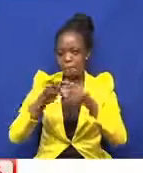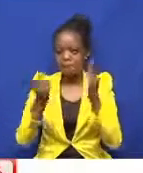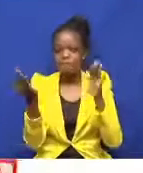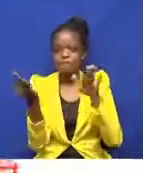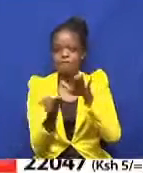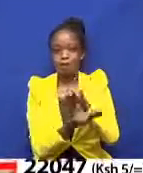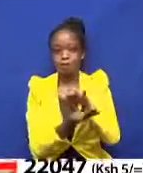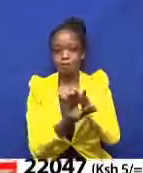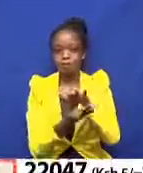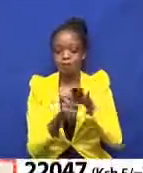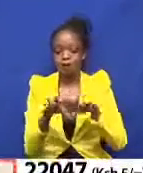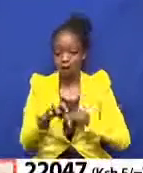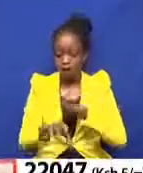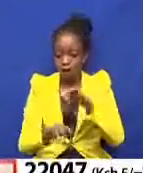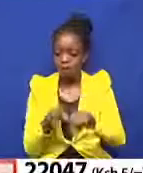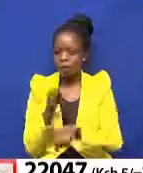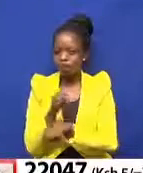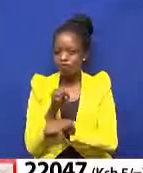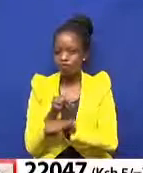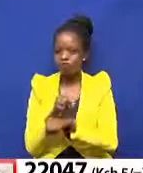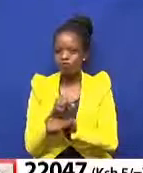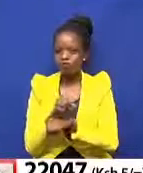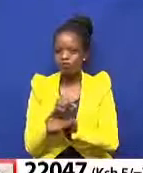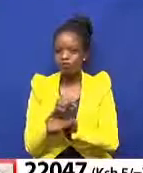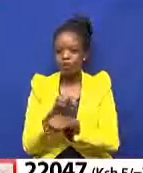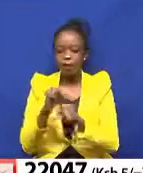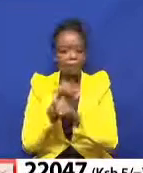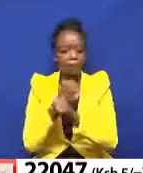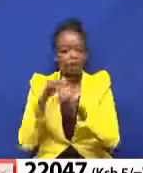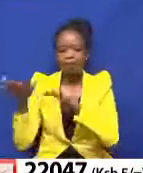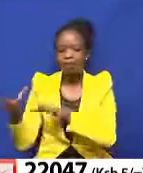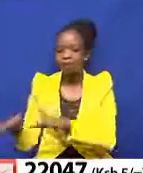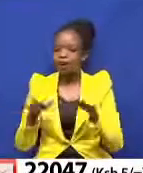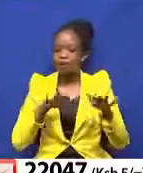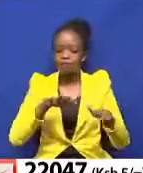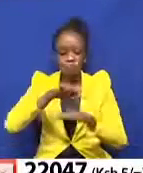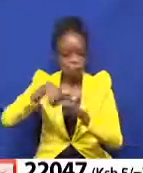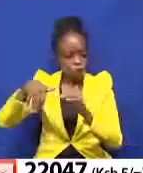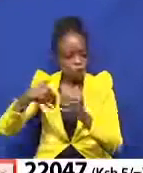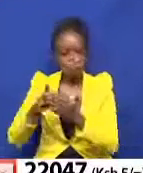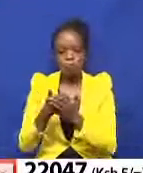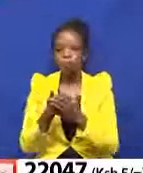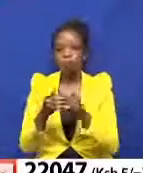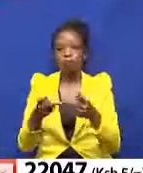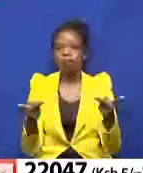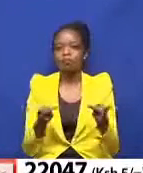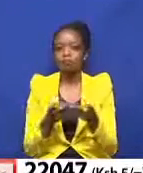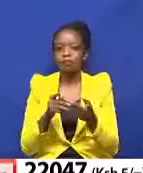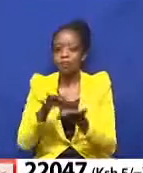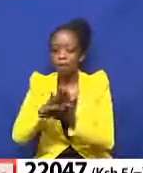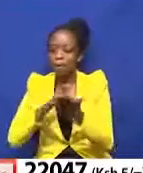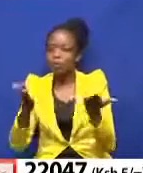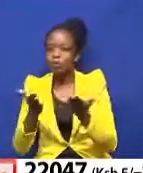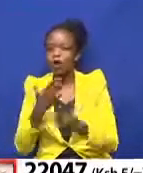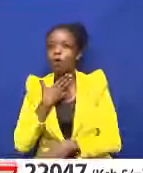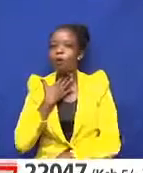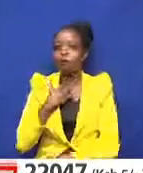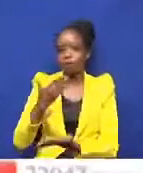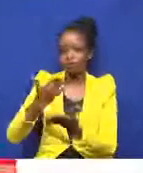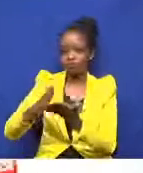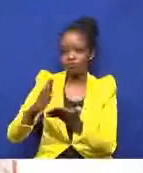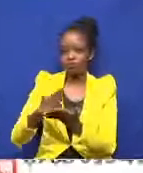That animal has been a cause of misery everywhere. It's the basis on which people seek rent. There's